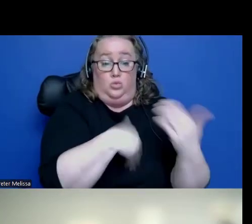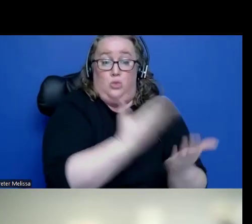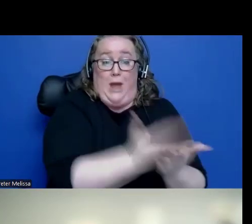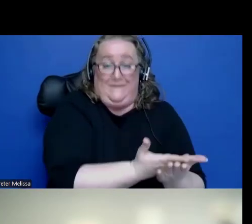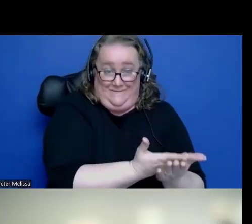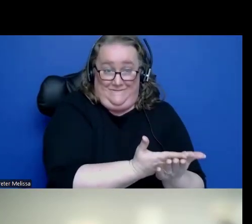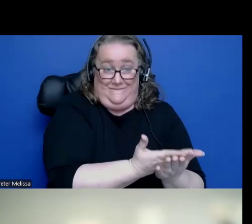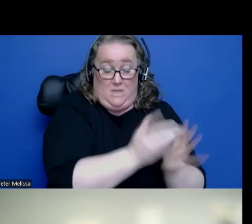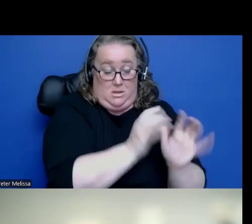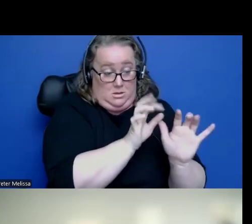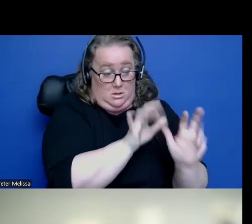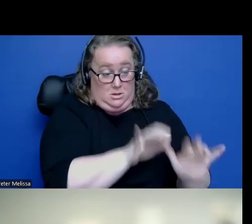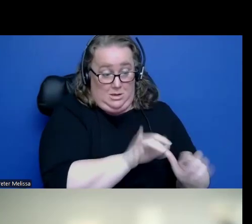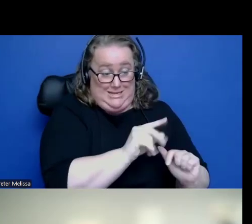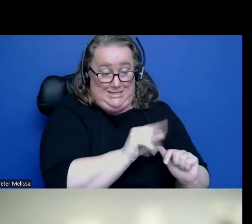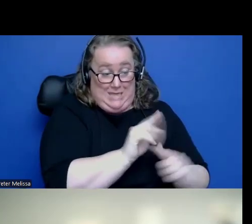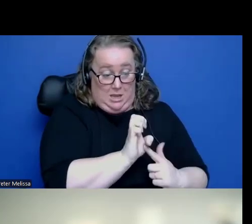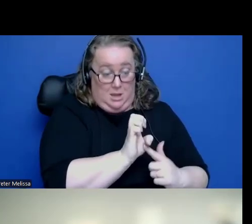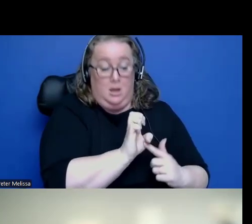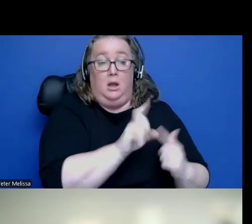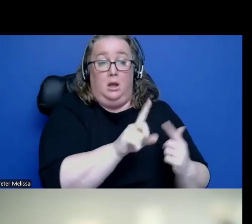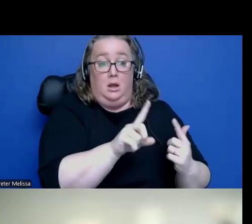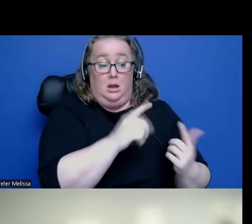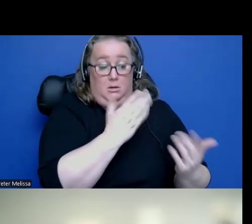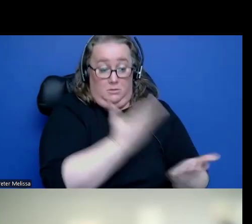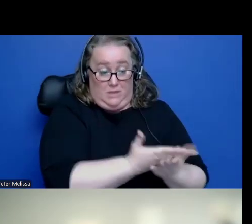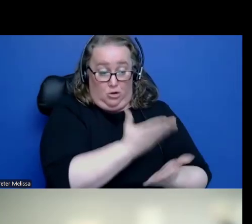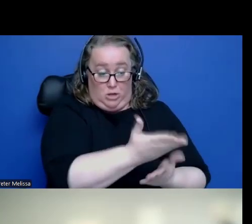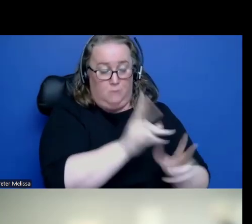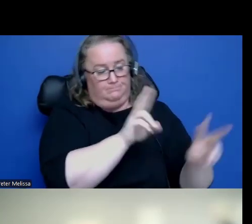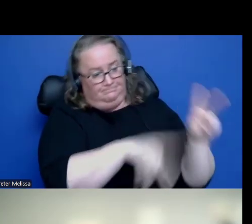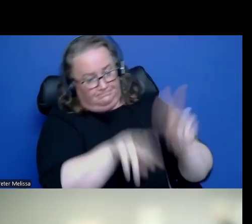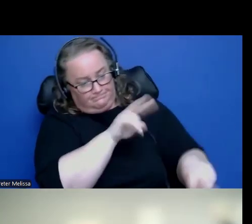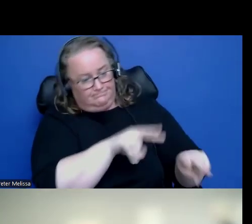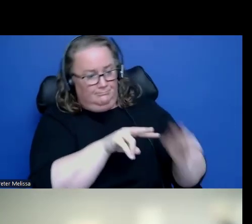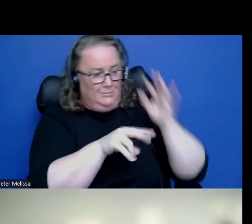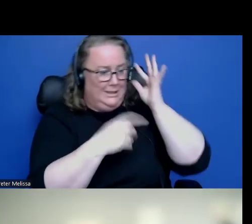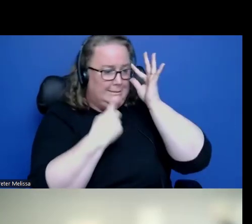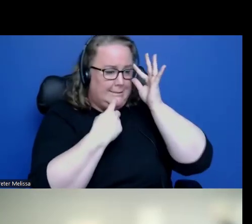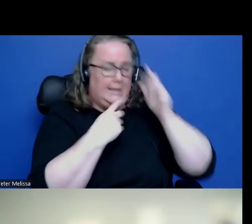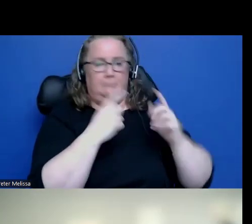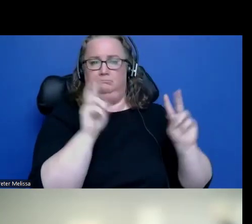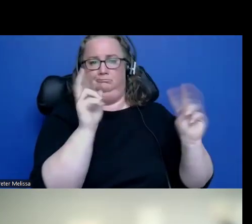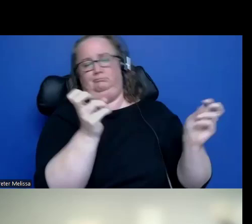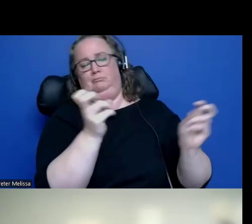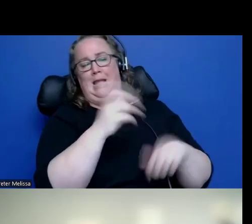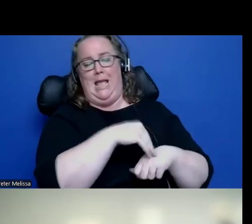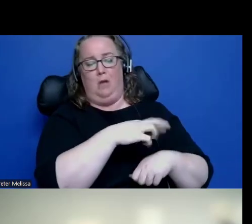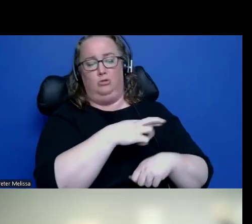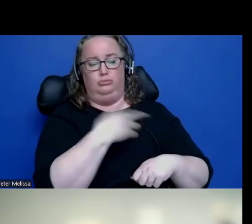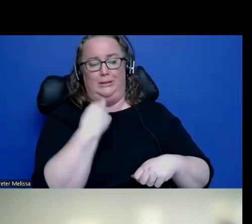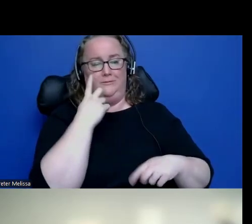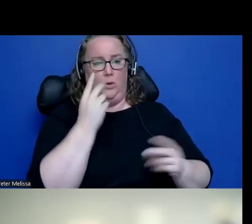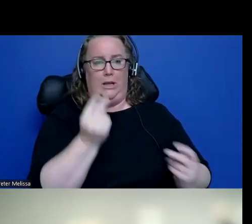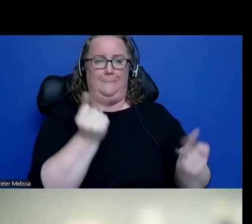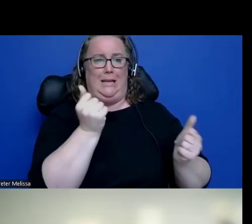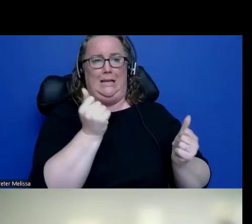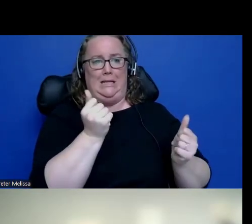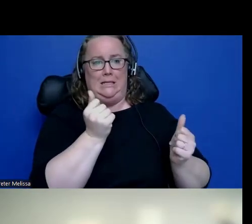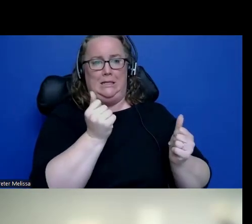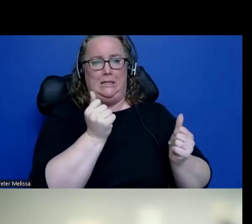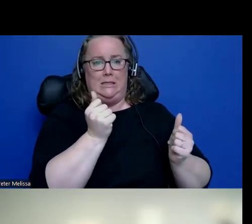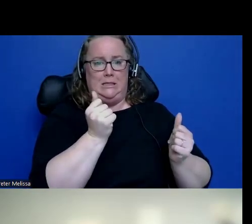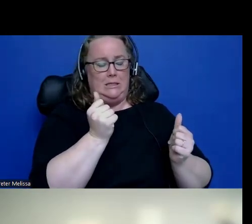Within hours of his arrival, he was assessed to be at risk of immediate, substantial,